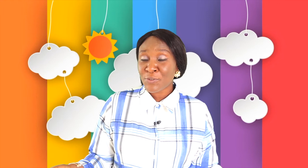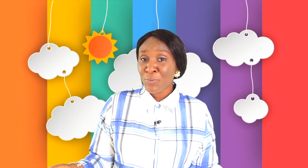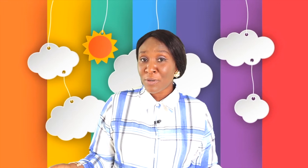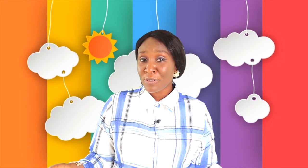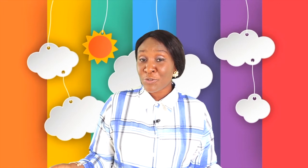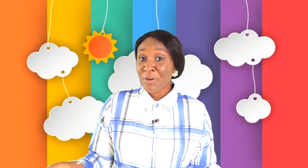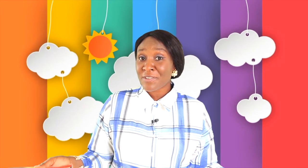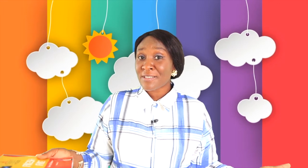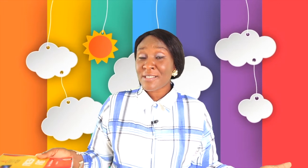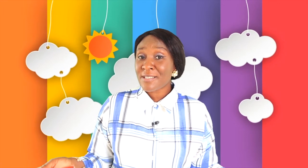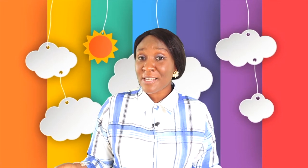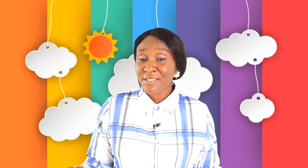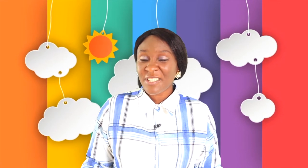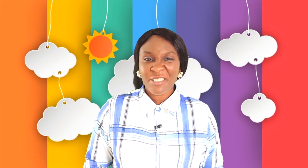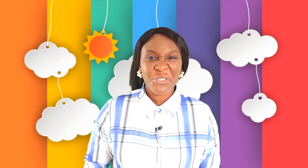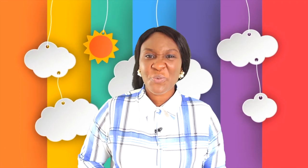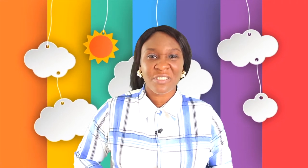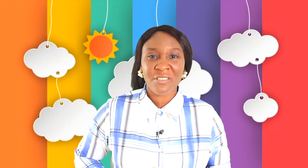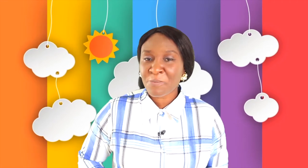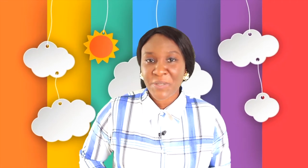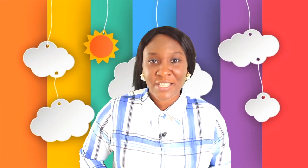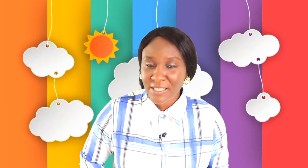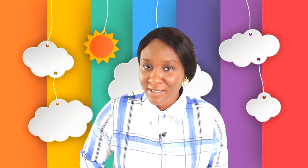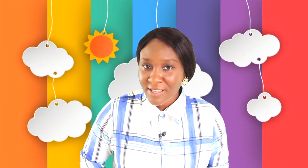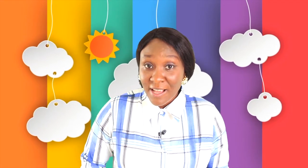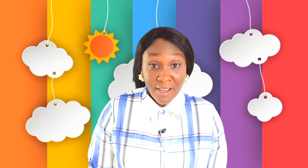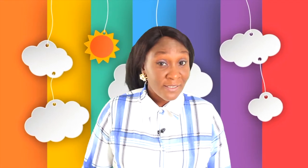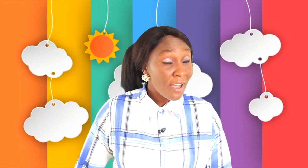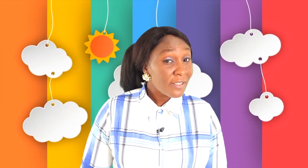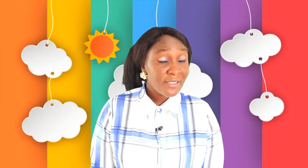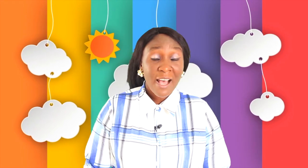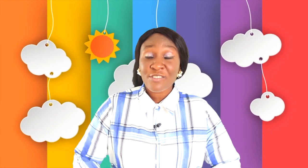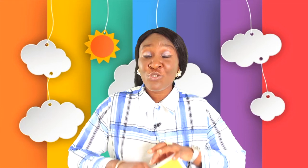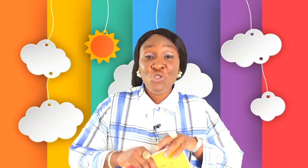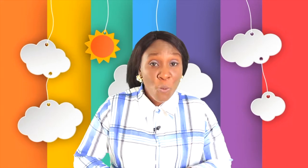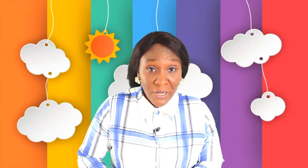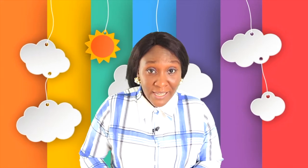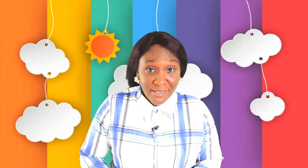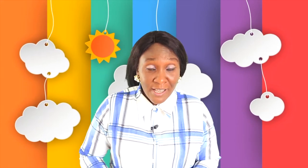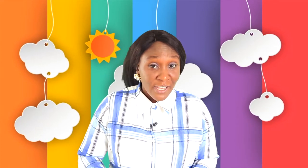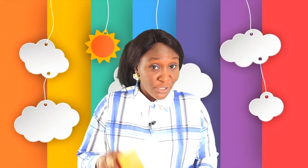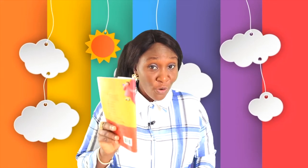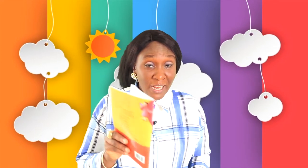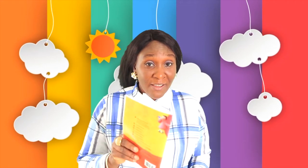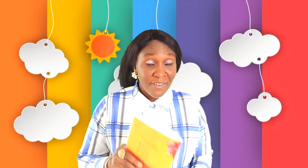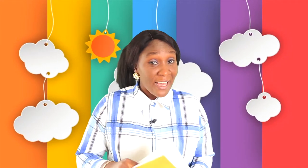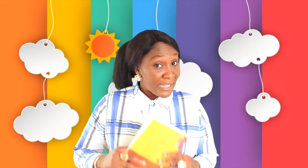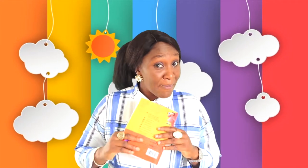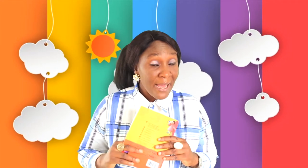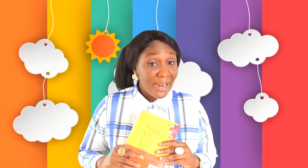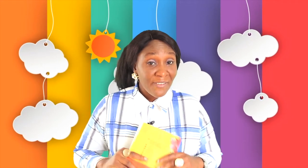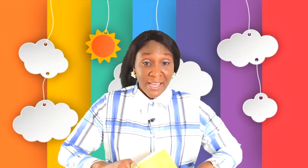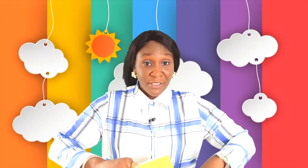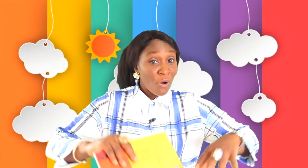light of the world. You are a city set on the hill. You will not be hidden. And darkness has no place in your life